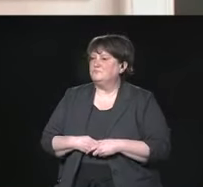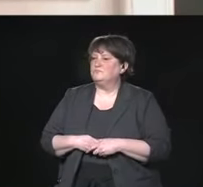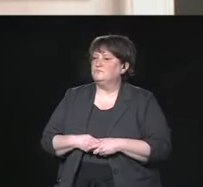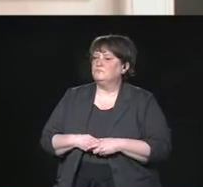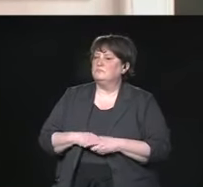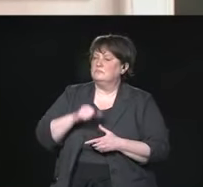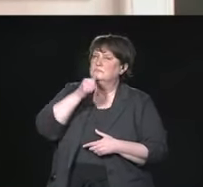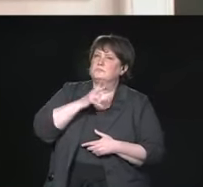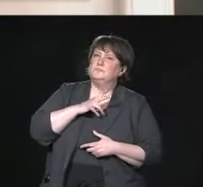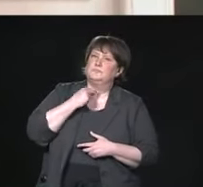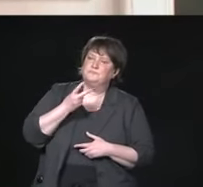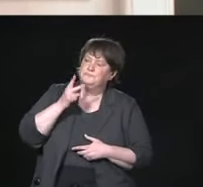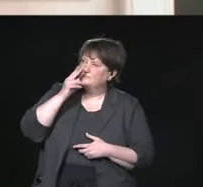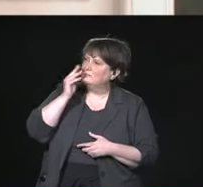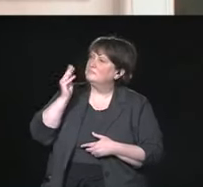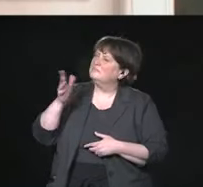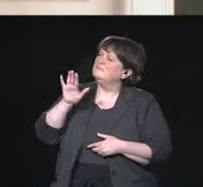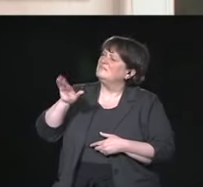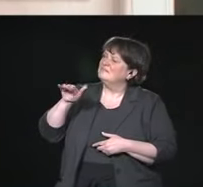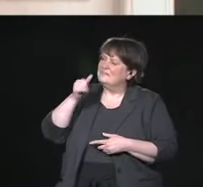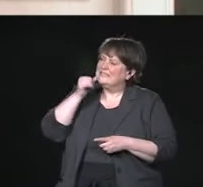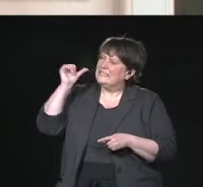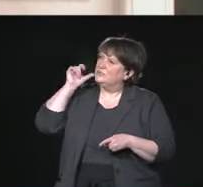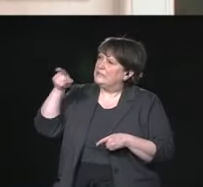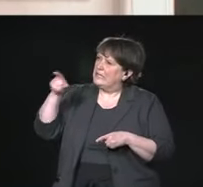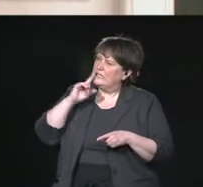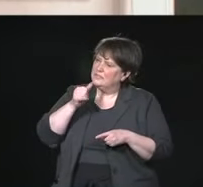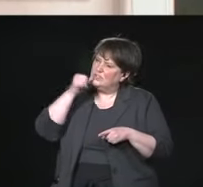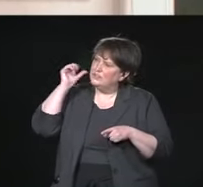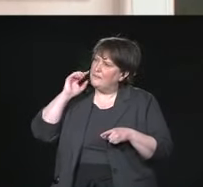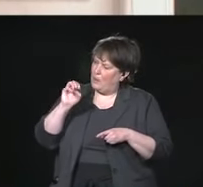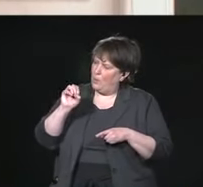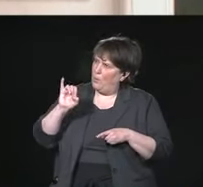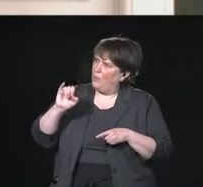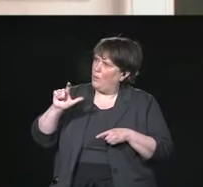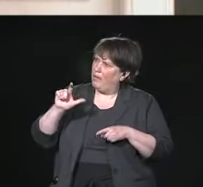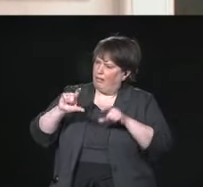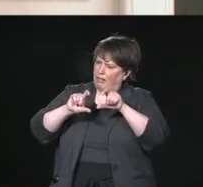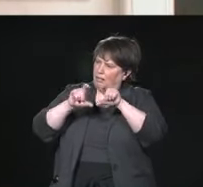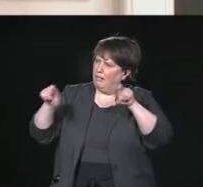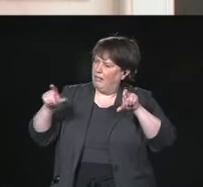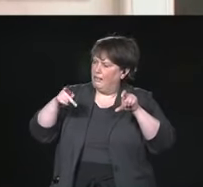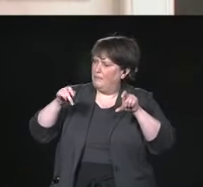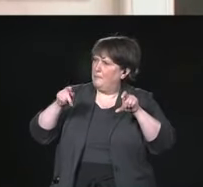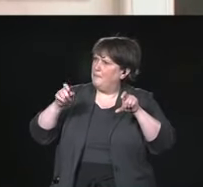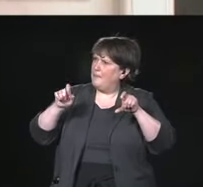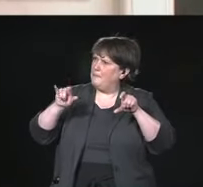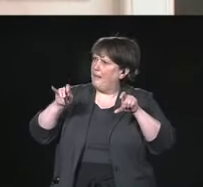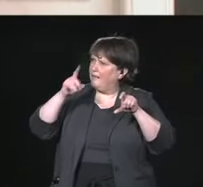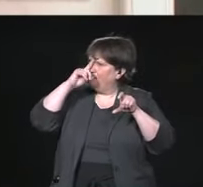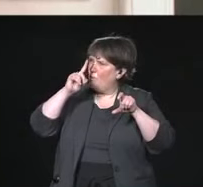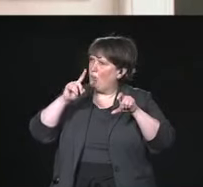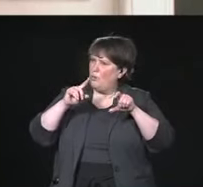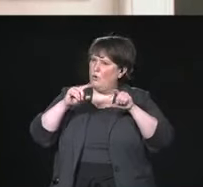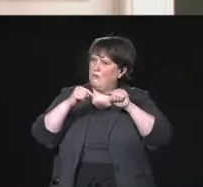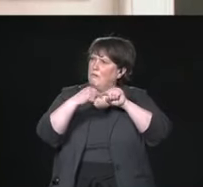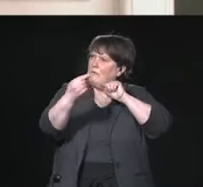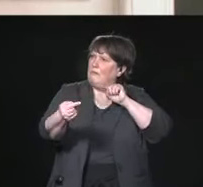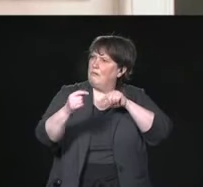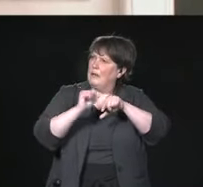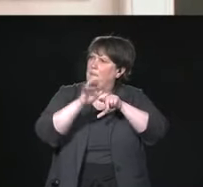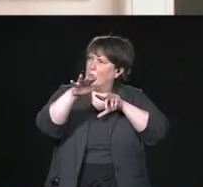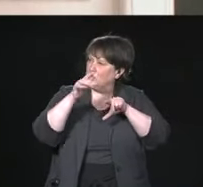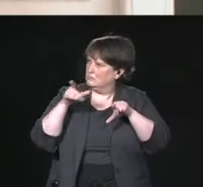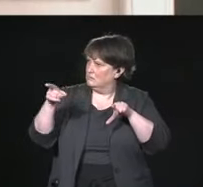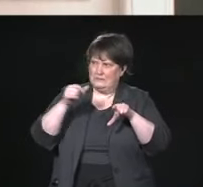Thank you, Prime Minister. Yesterday you were asked about pipeline construction continuing on the Trans Mountain expansion, and you said you'd have a better answer today.